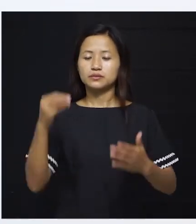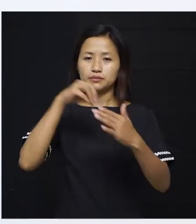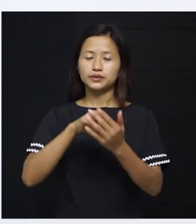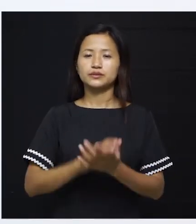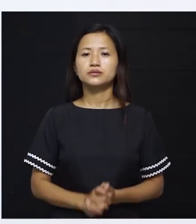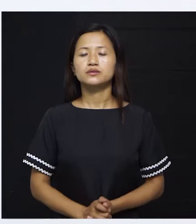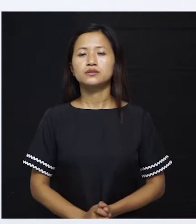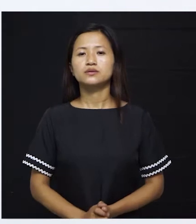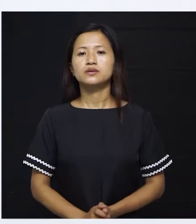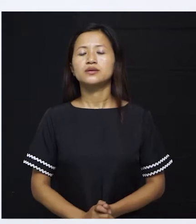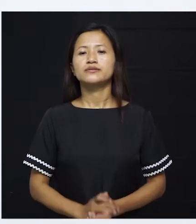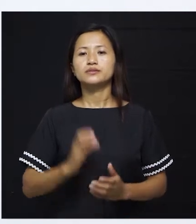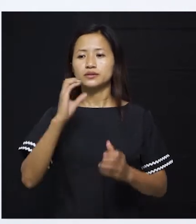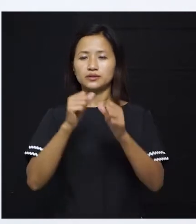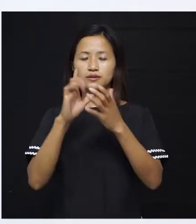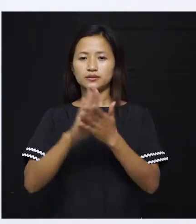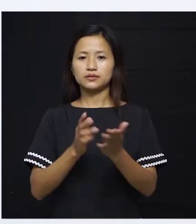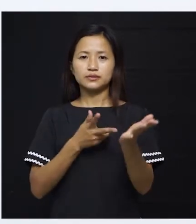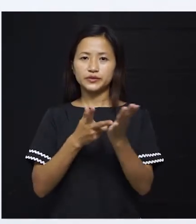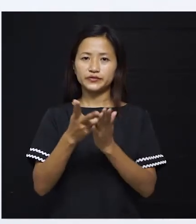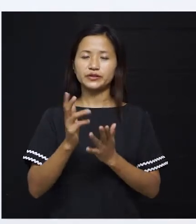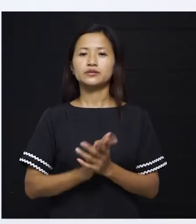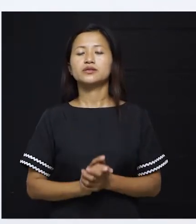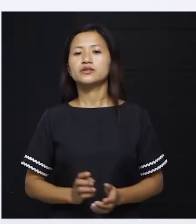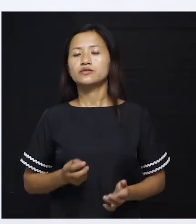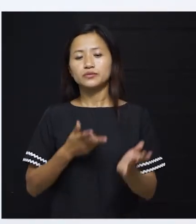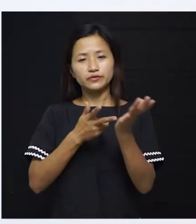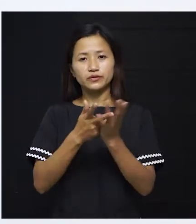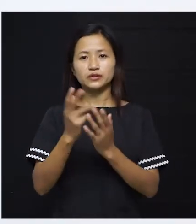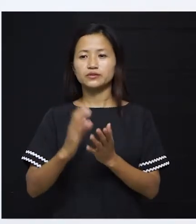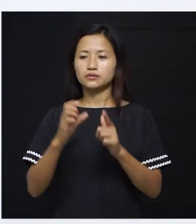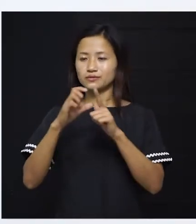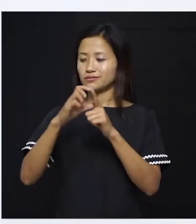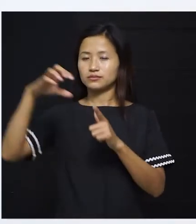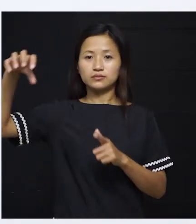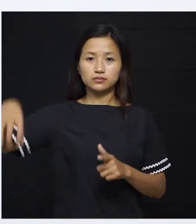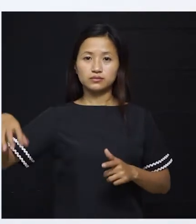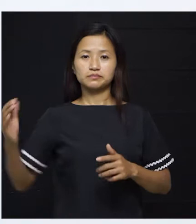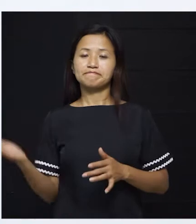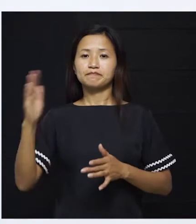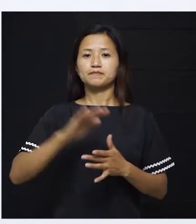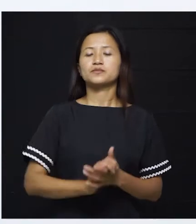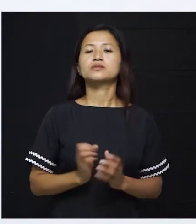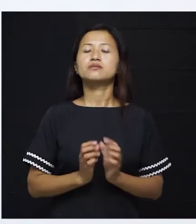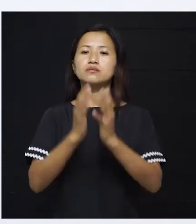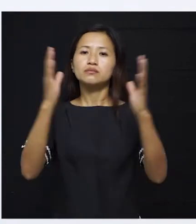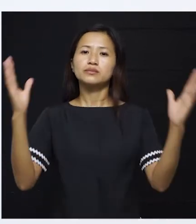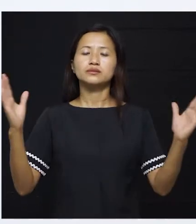that from the clans came the villages, and from the villages came the districts. So now we have so